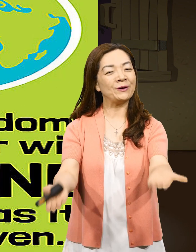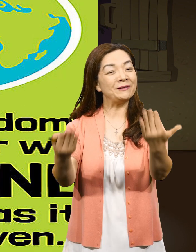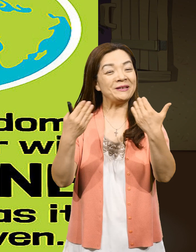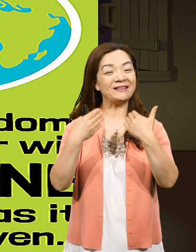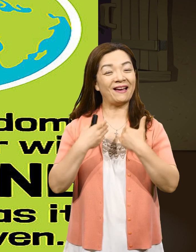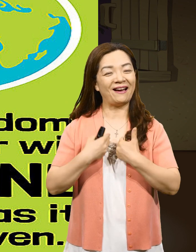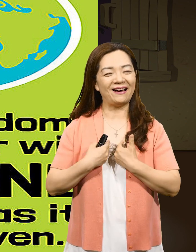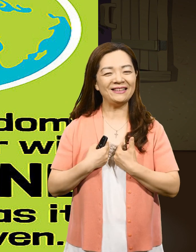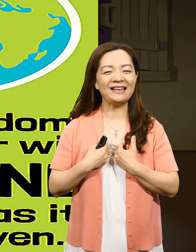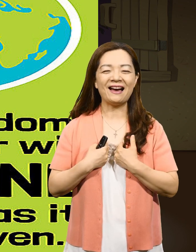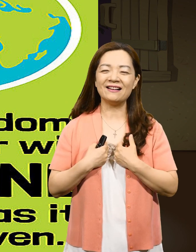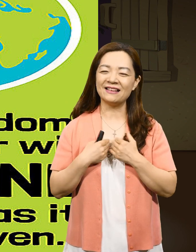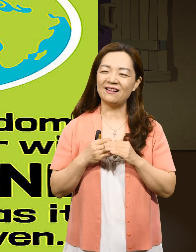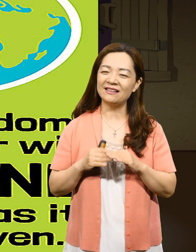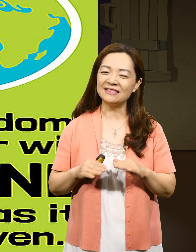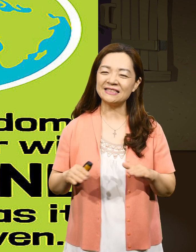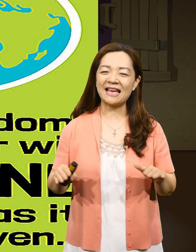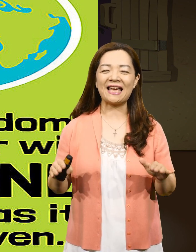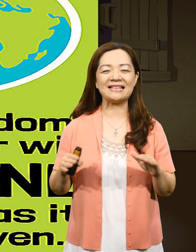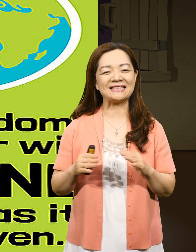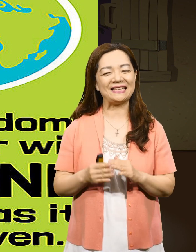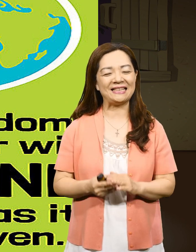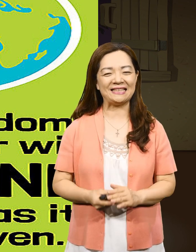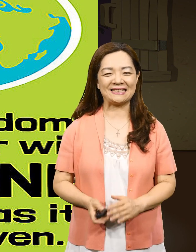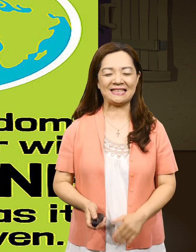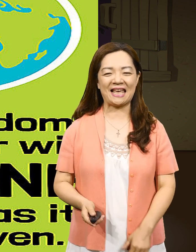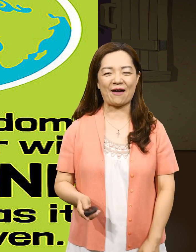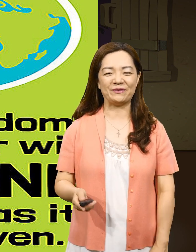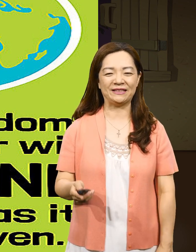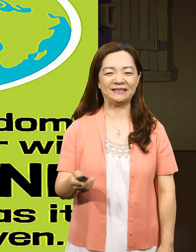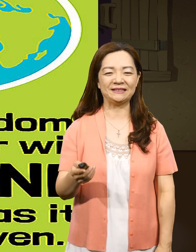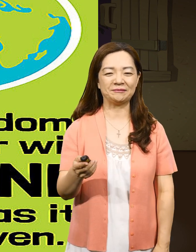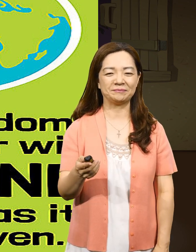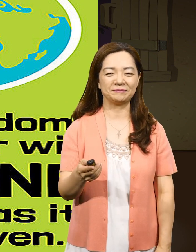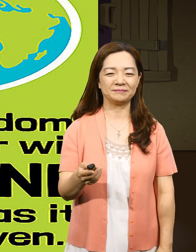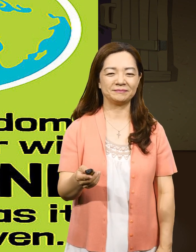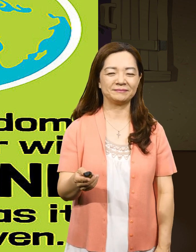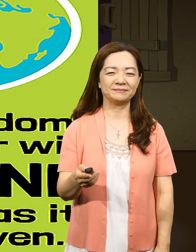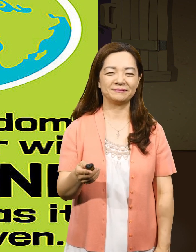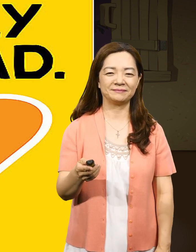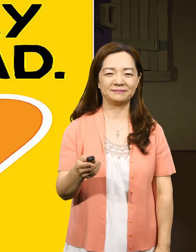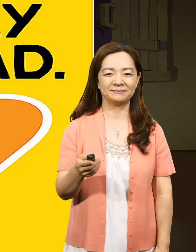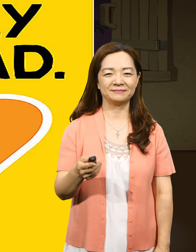your will be done on earth as it is in heaven.